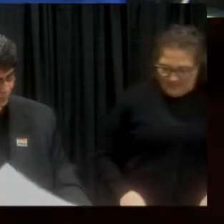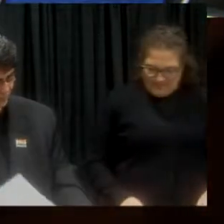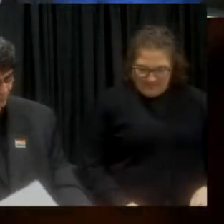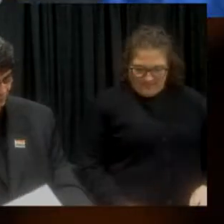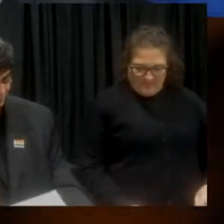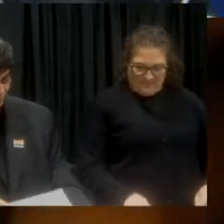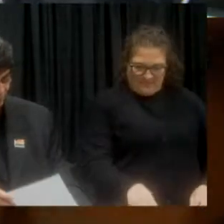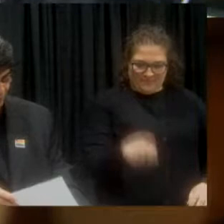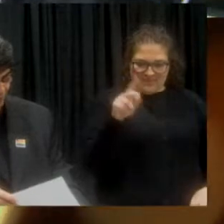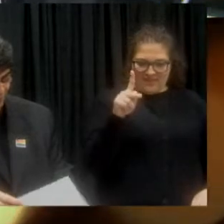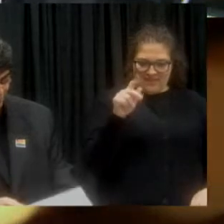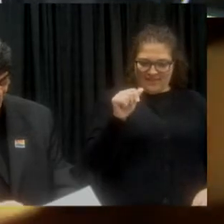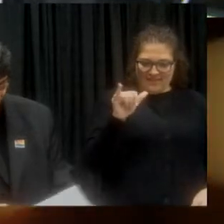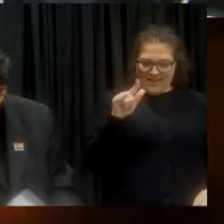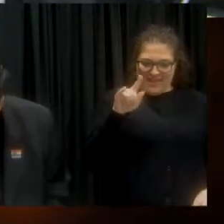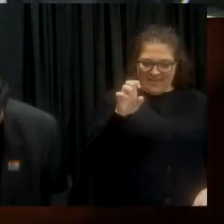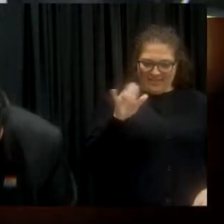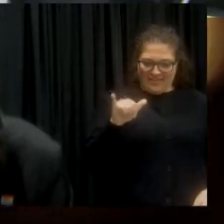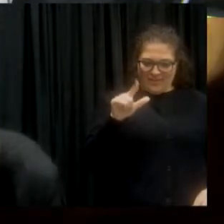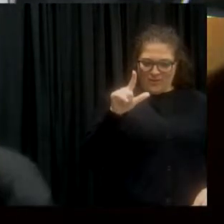Kaylee Lucero,